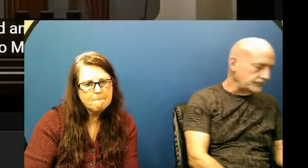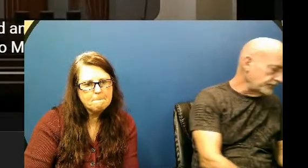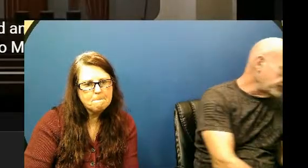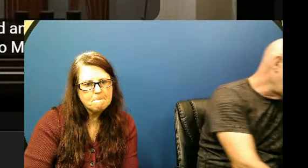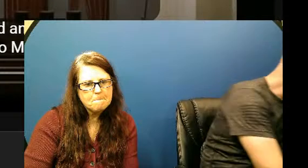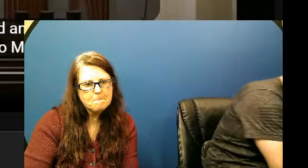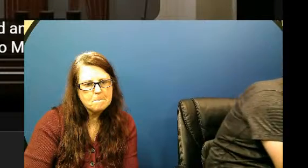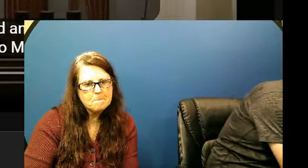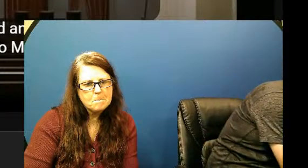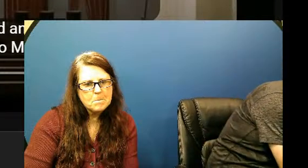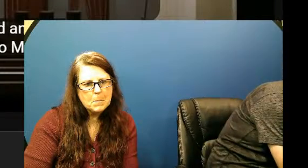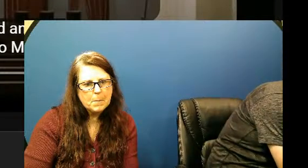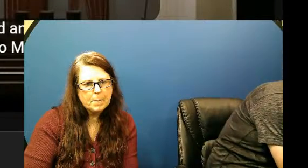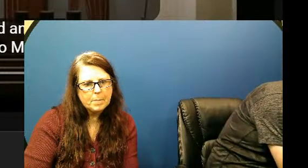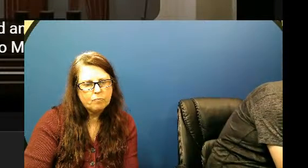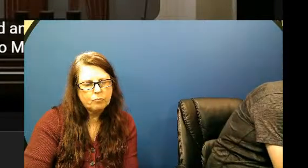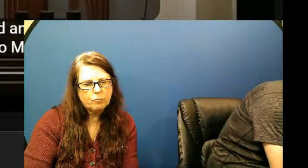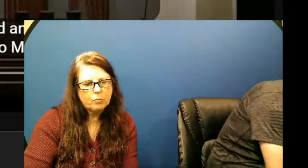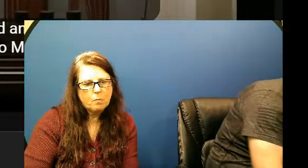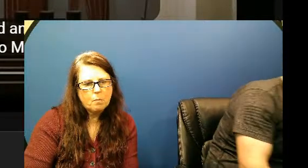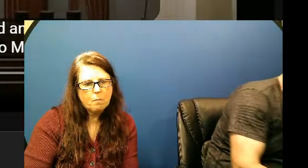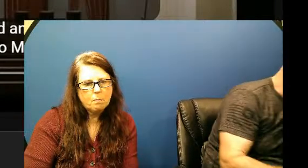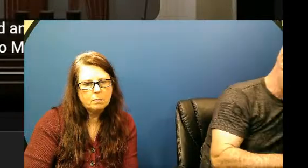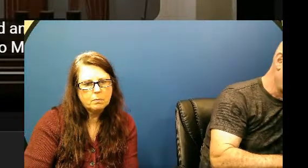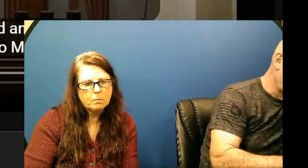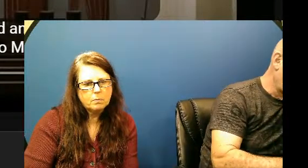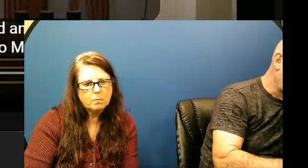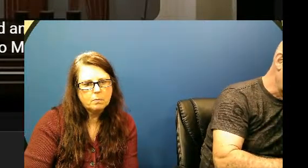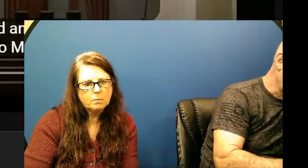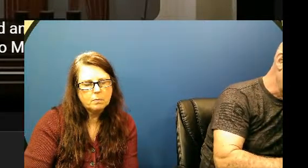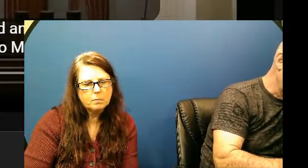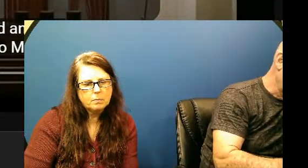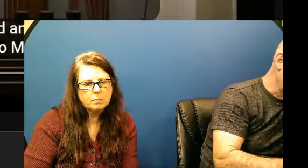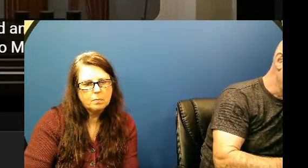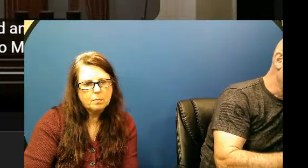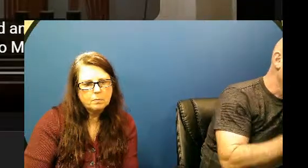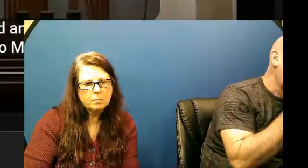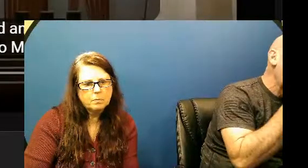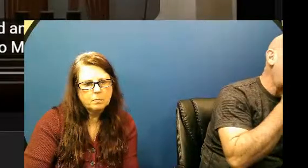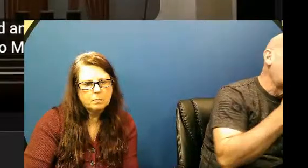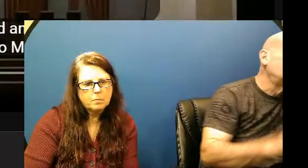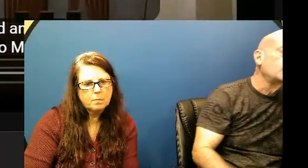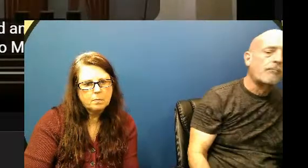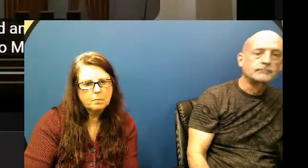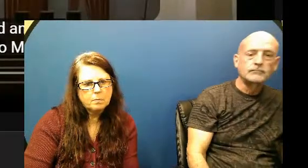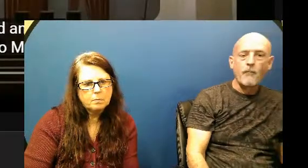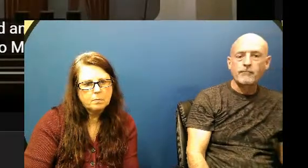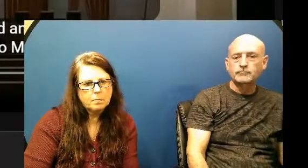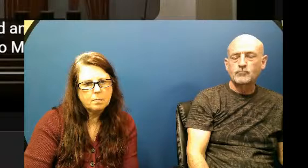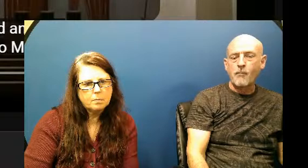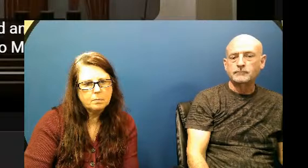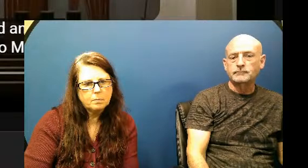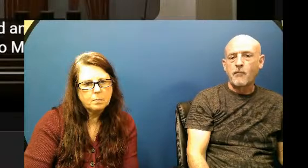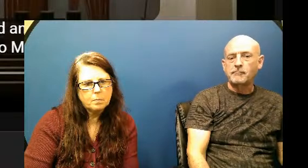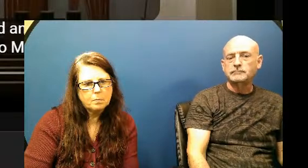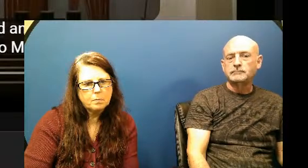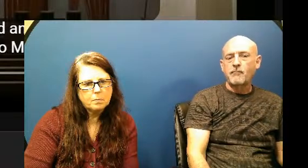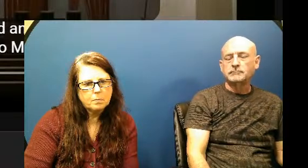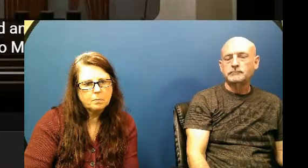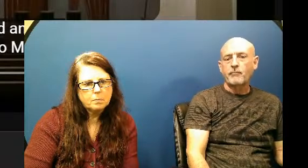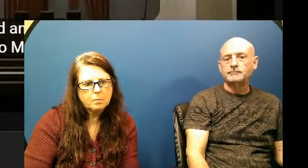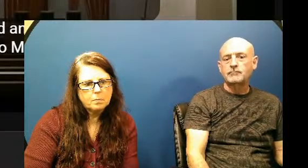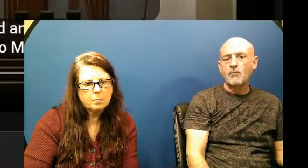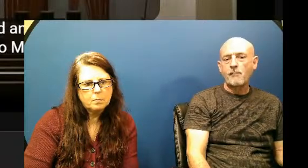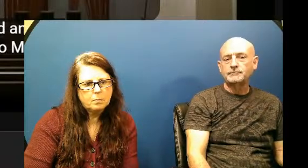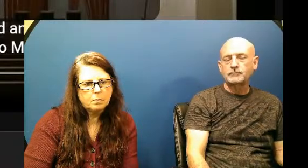Congress prohibit Americans from associating with certain foreign organizations that have interests that are hostile to the